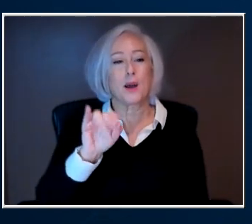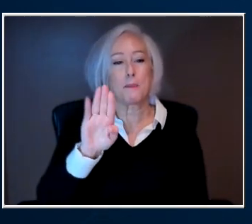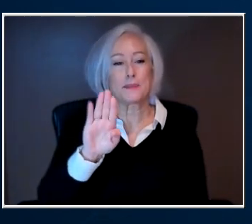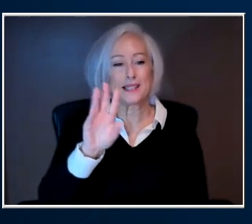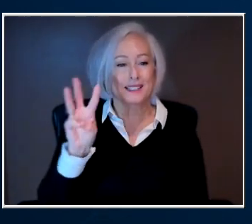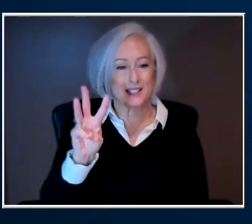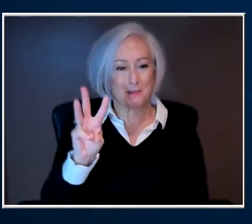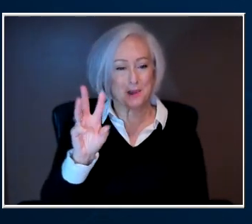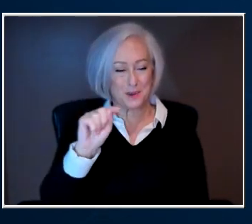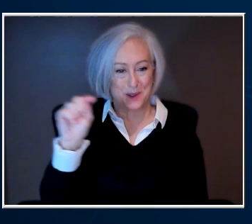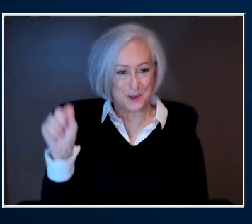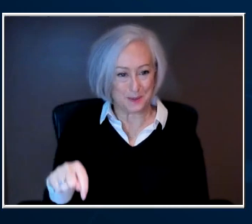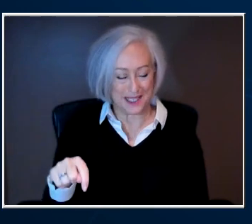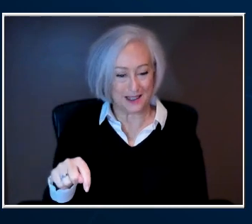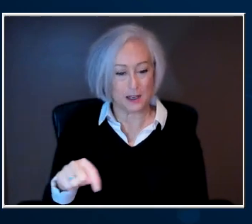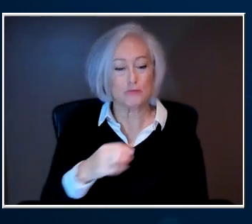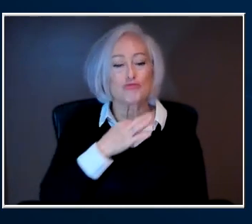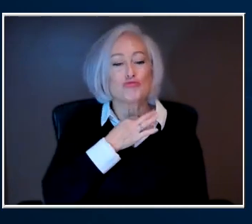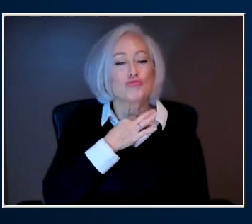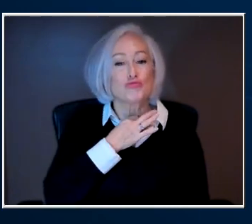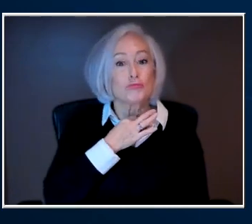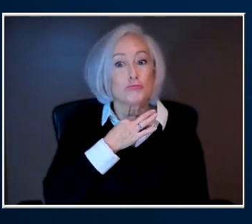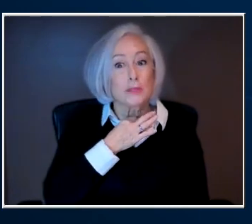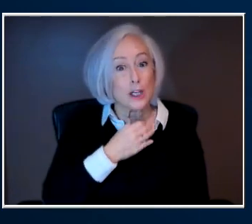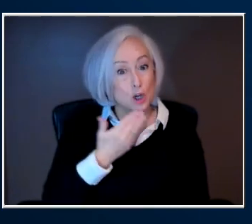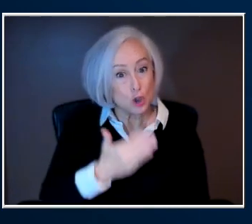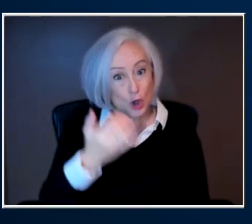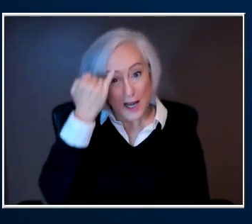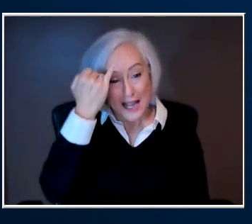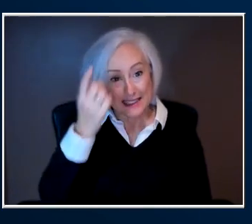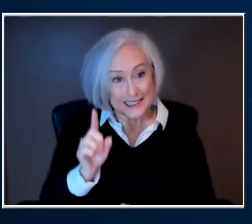Dr. Allen, is it a good idea to go to the Chiefs game tomorrow?